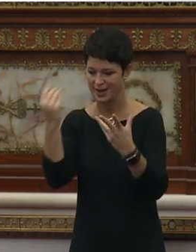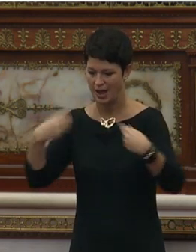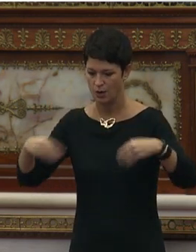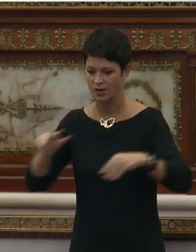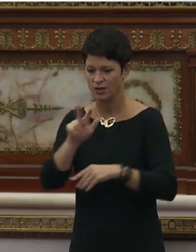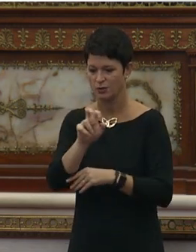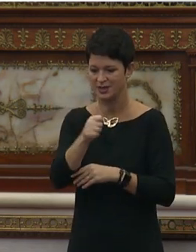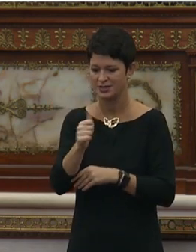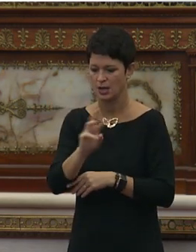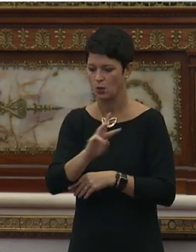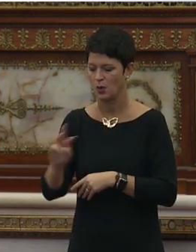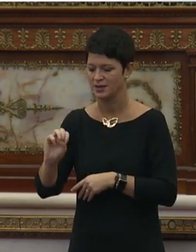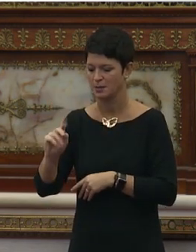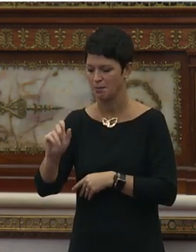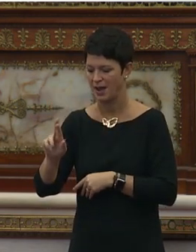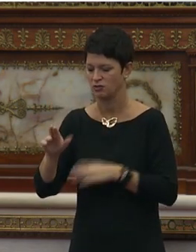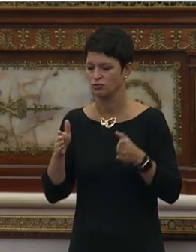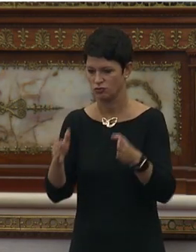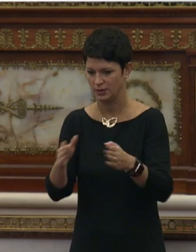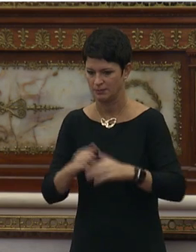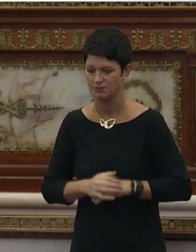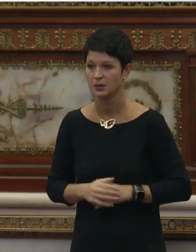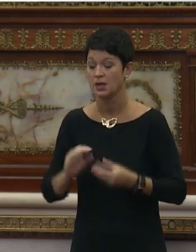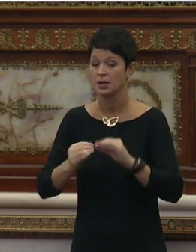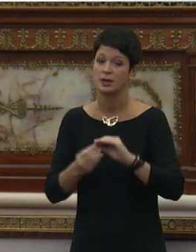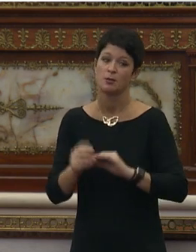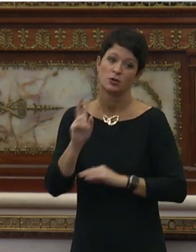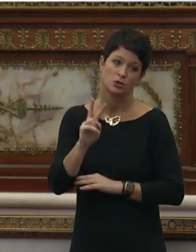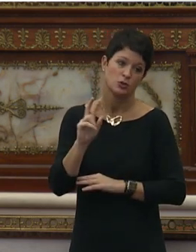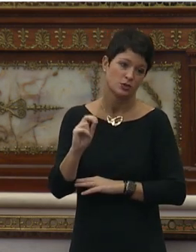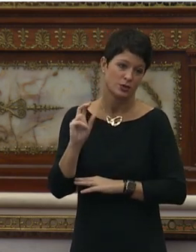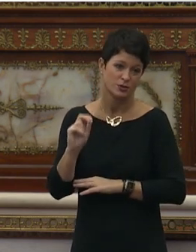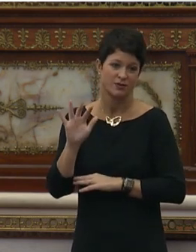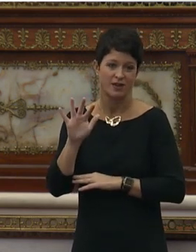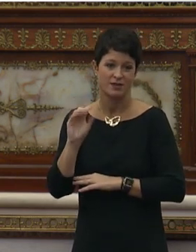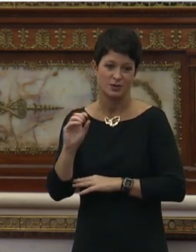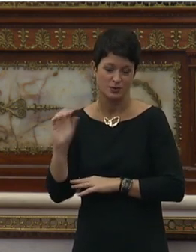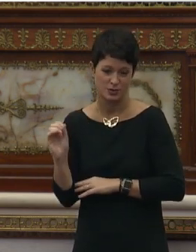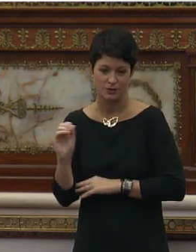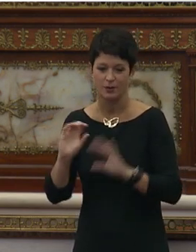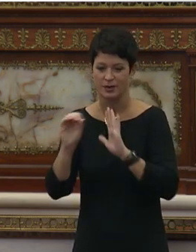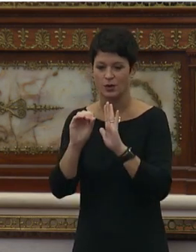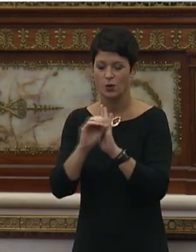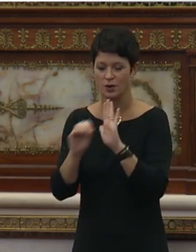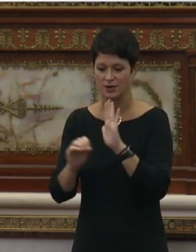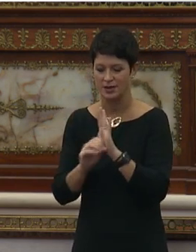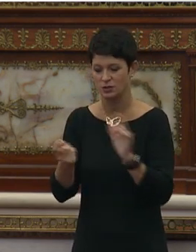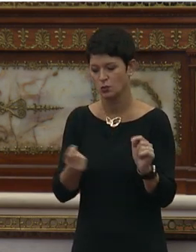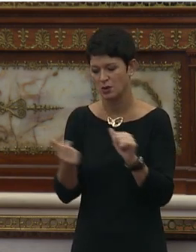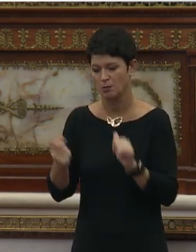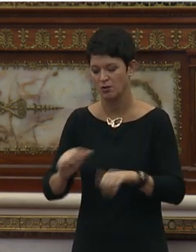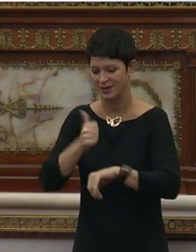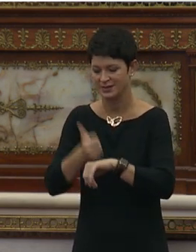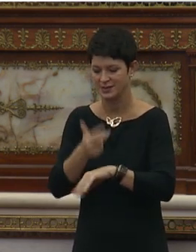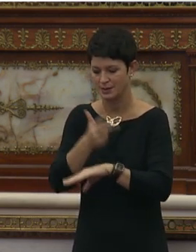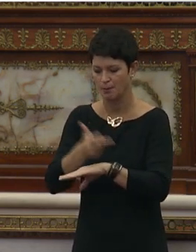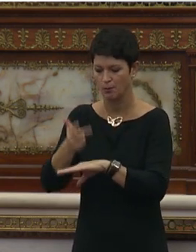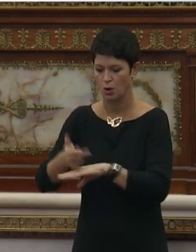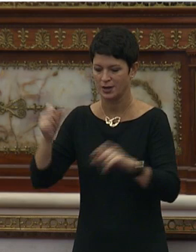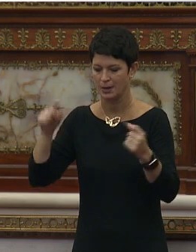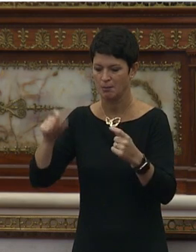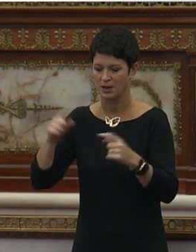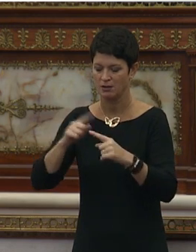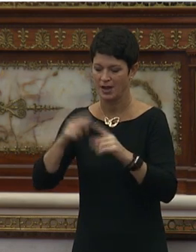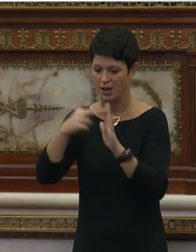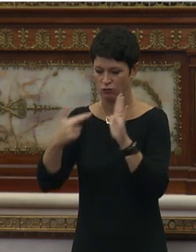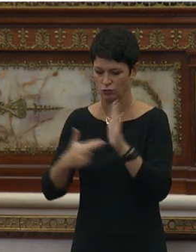310 West Master Street. And bill number 200500, entitled An Ordinance Removing Existing Parking Meters and